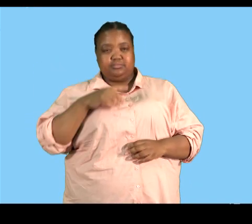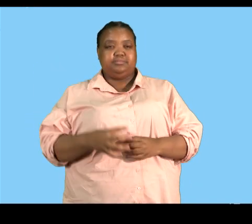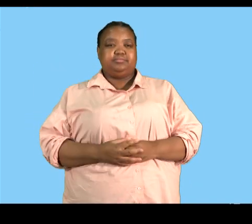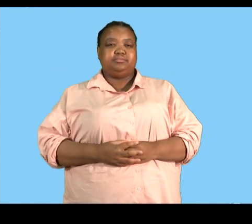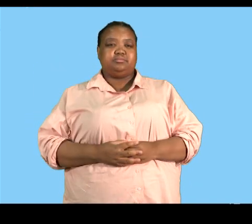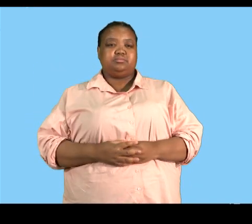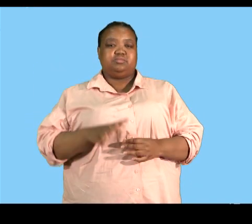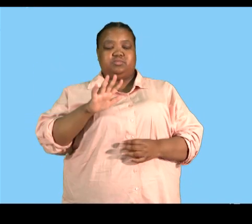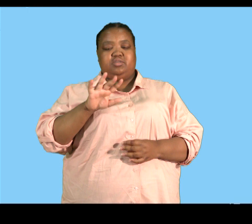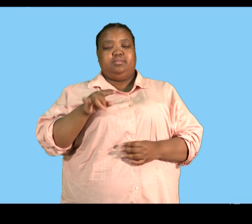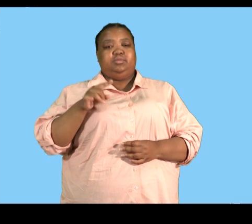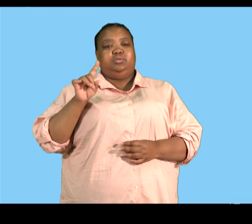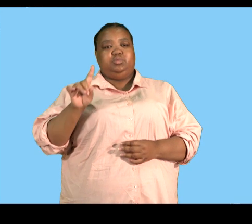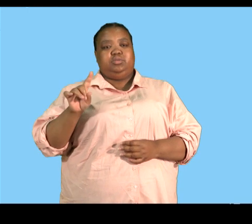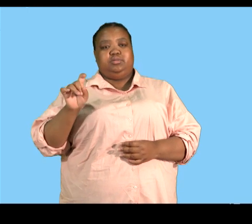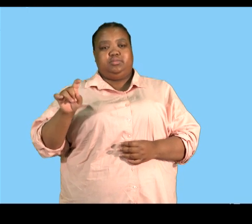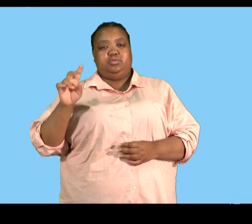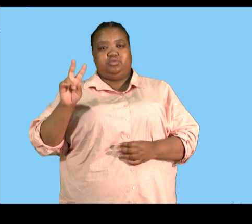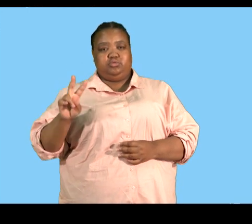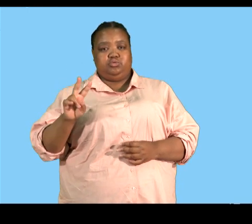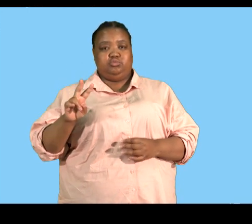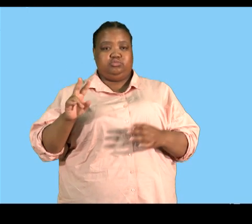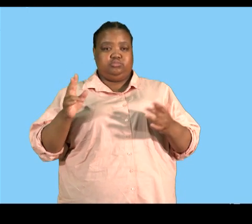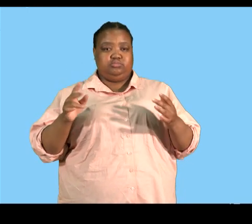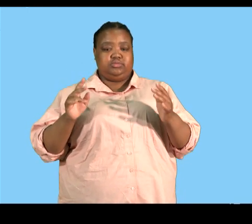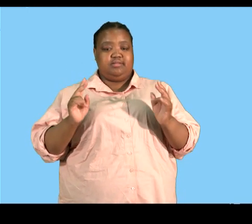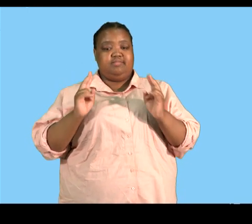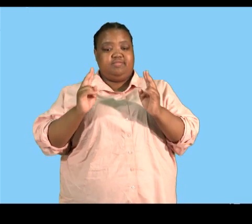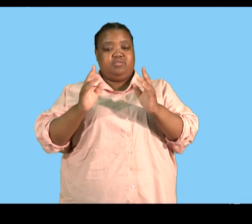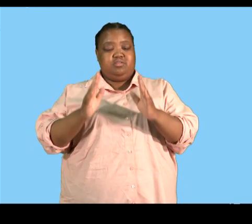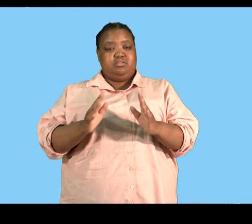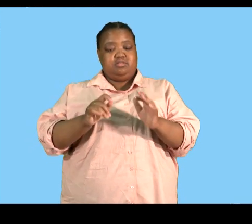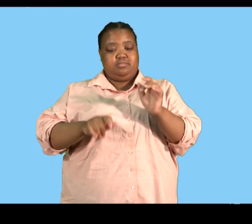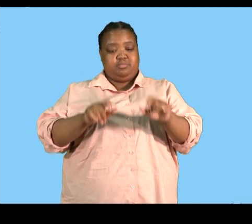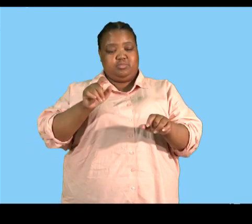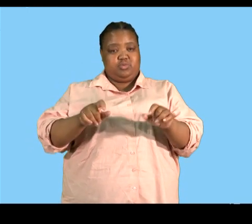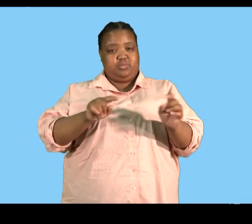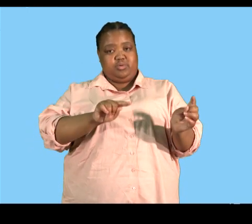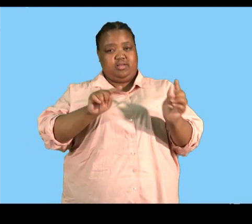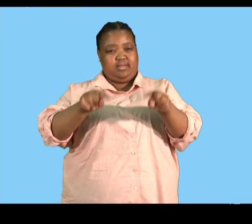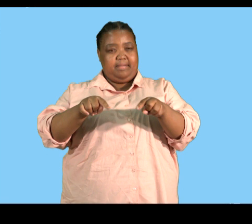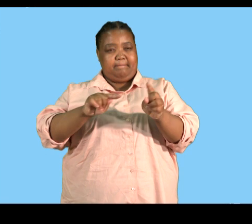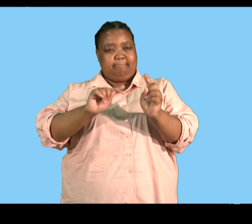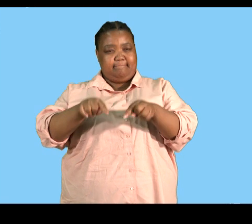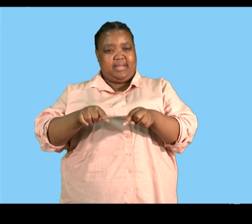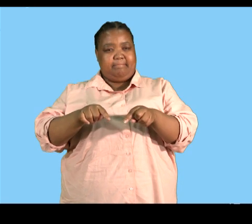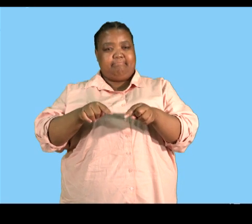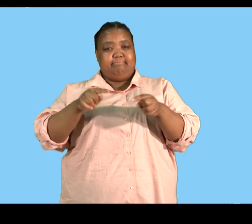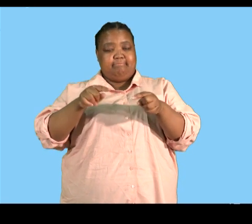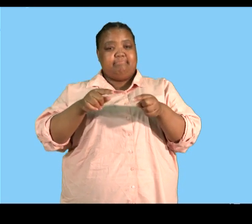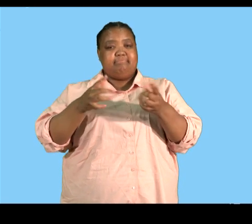guests attending the dance discrete or continuous. So the correct answer here will